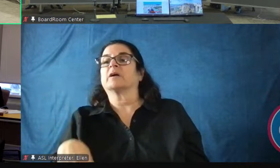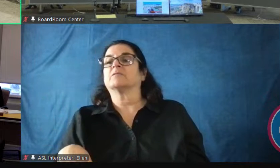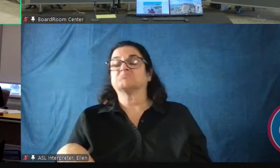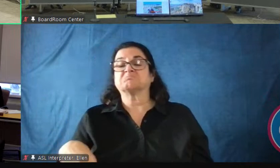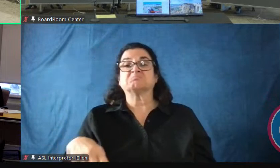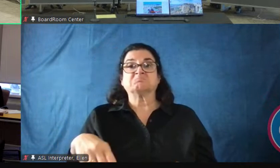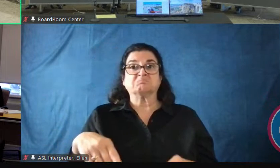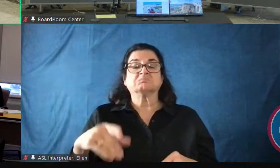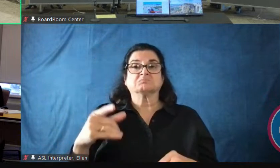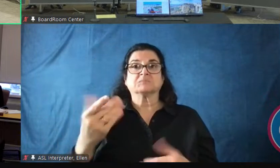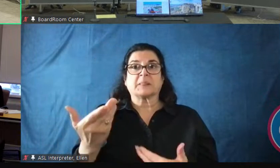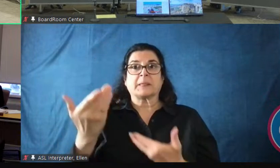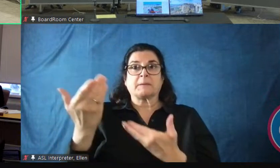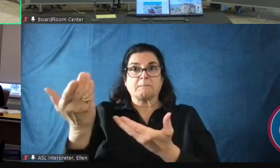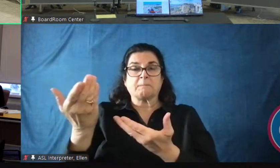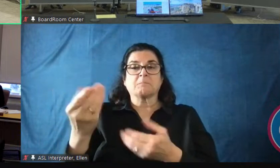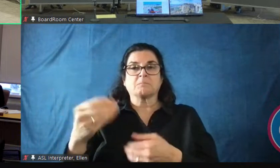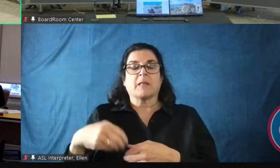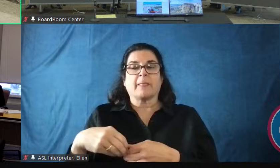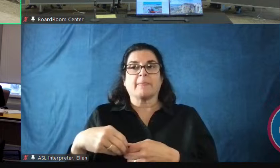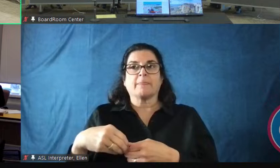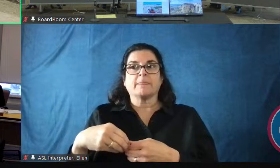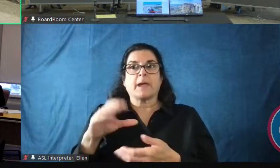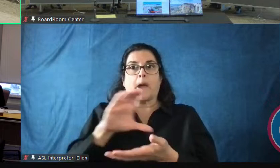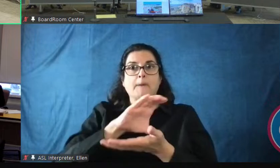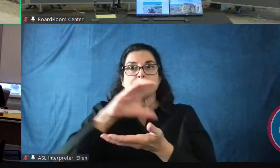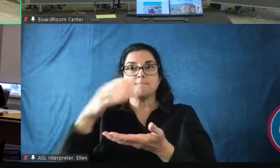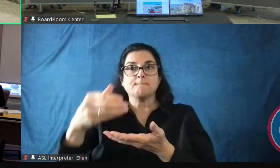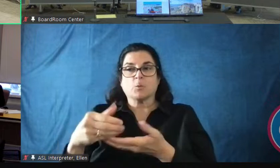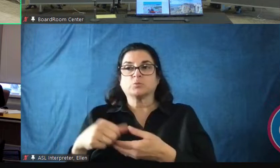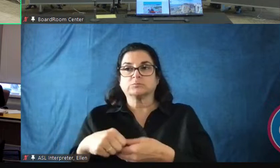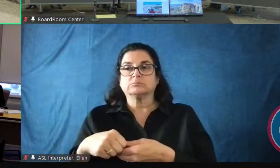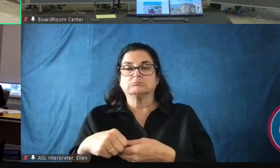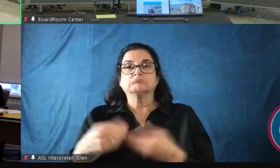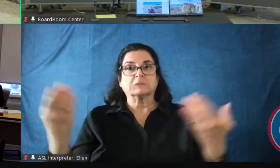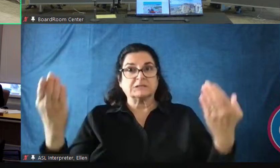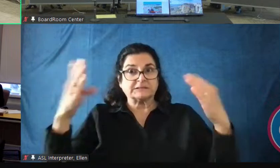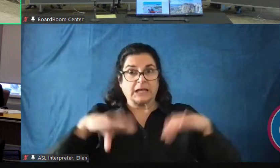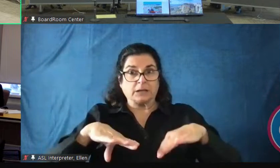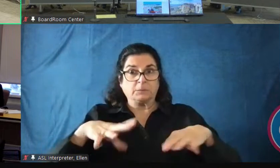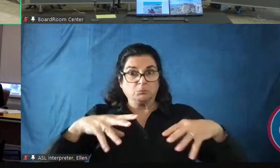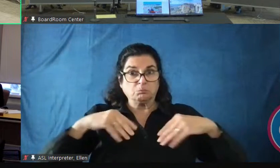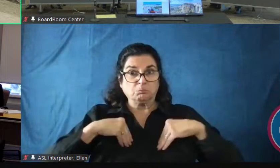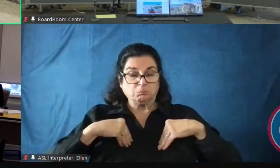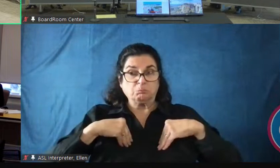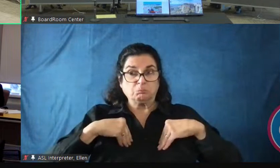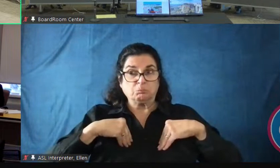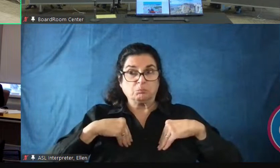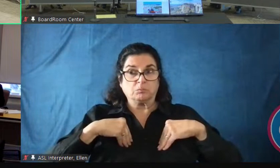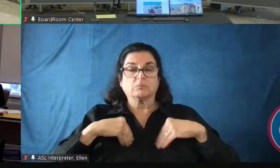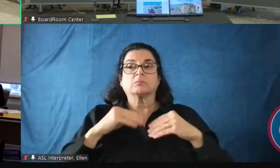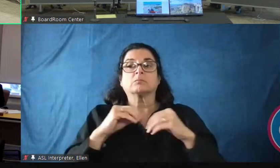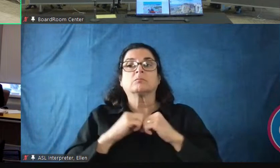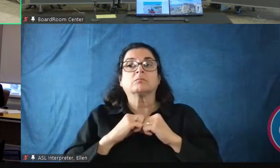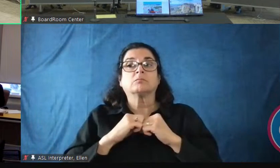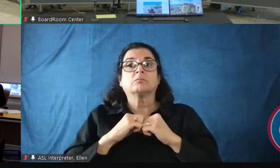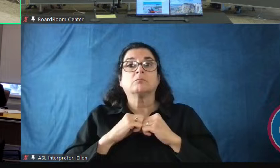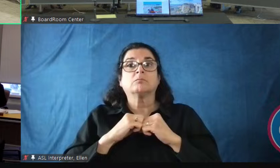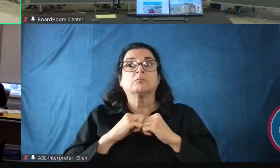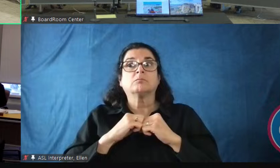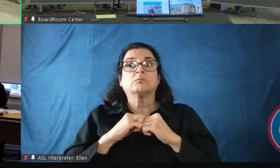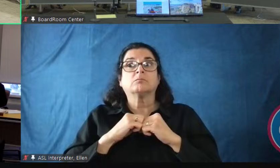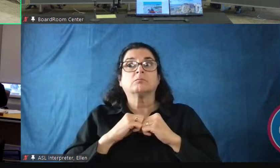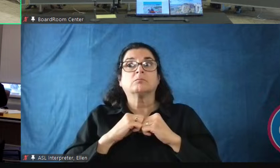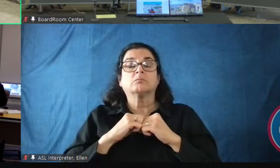Thank you. May I have a motion to approve a settlement in the matter of Michael Page versus CTA and Danielle Robinson, pending in the